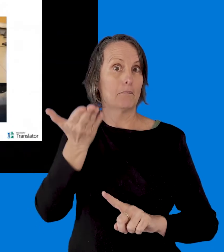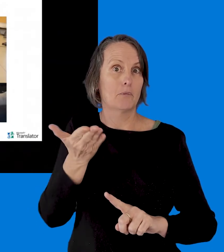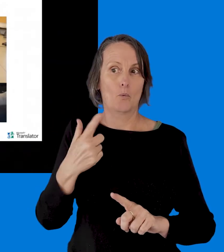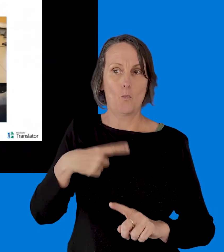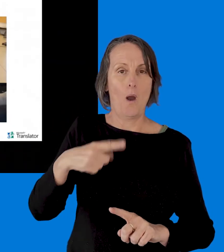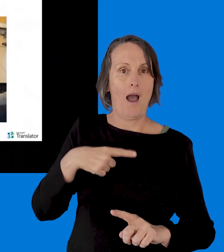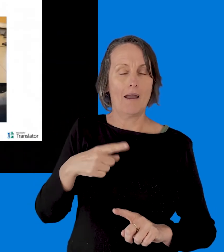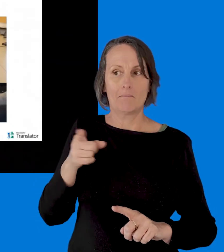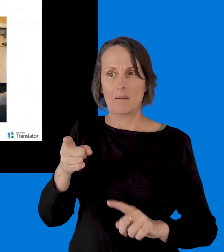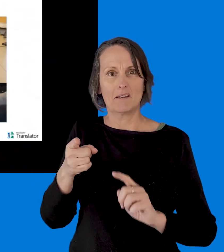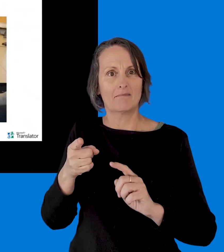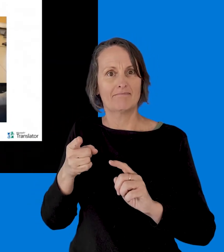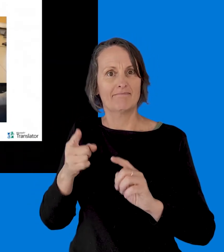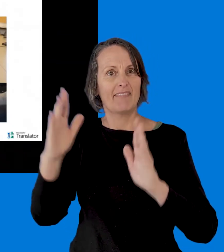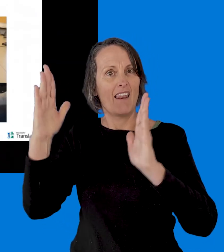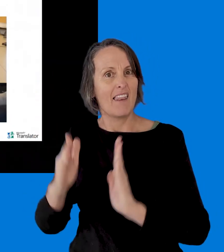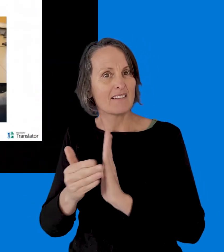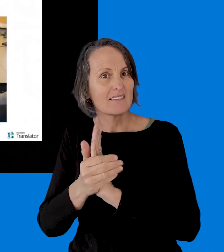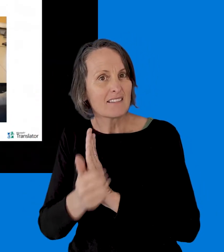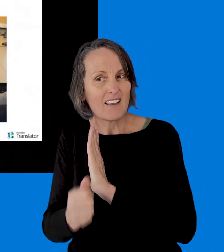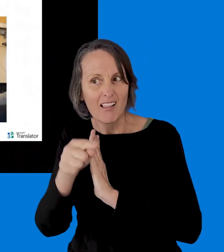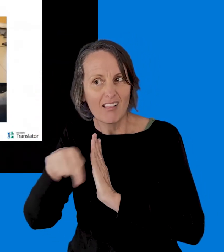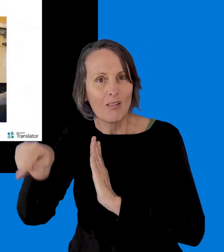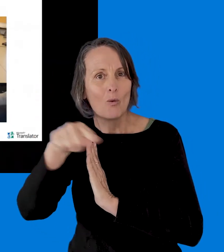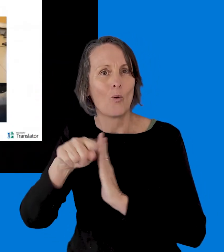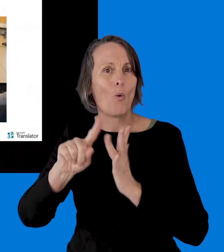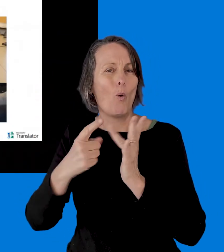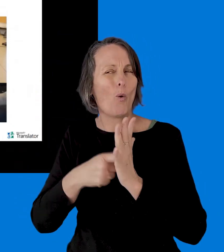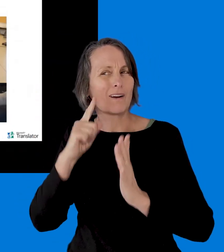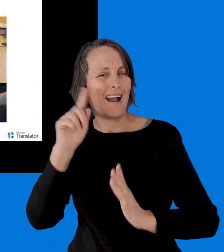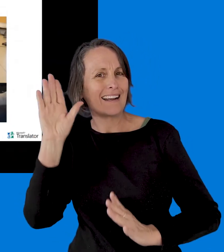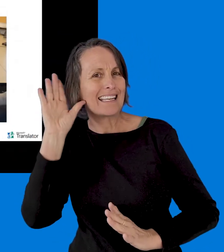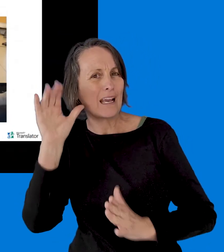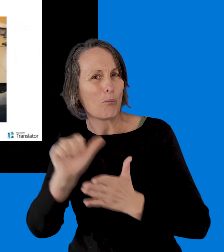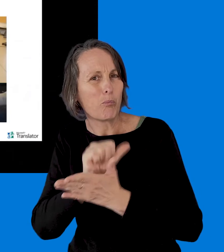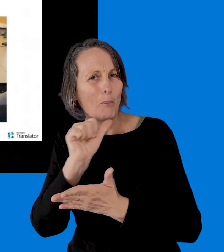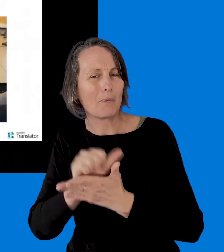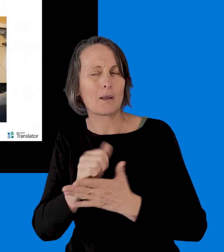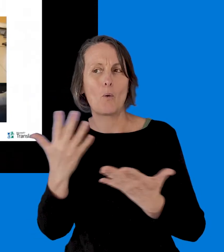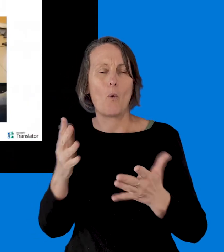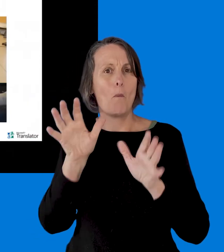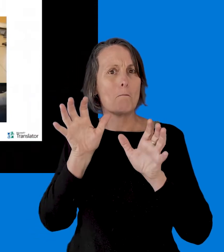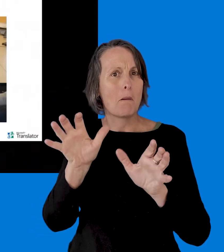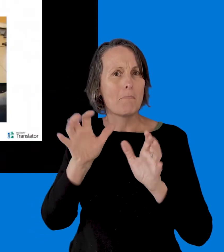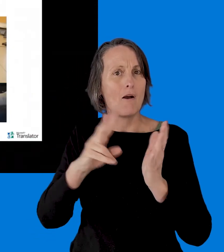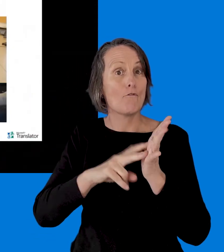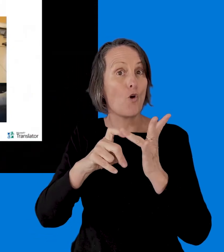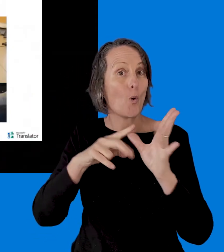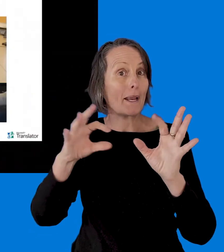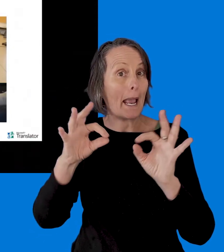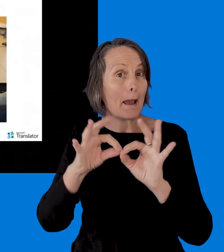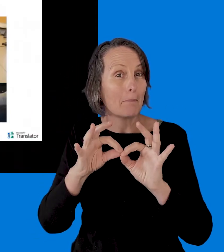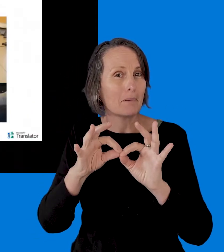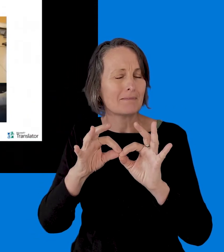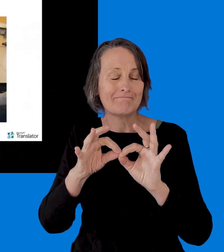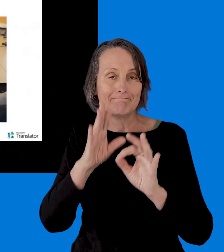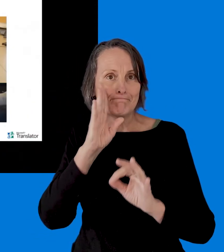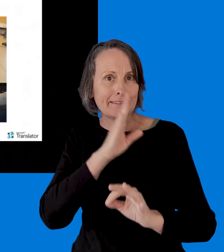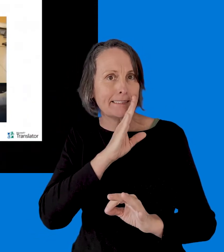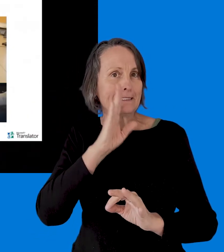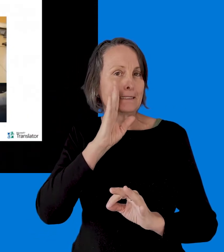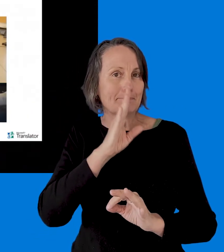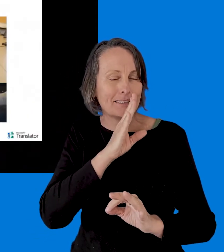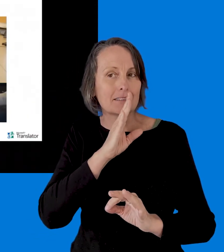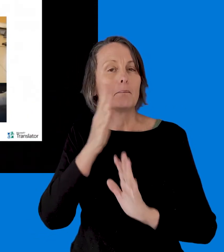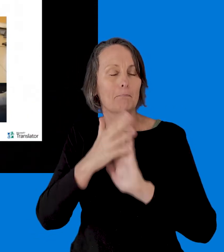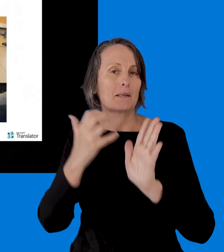hear the audio as well, or maybe they don't understand some of the vocabulary that's being talked about. Maybe it's some technical vocabulary and they just don't understand it. That increases the